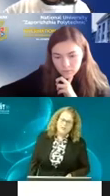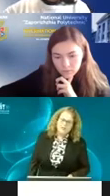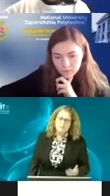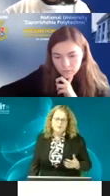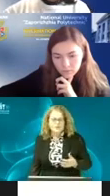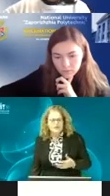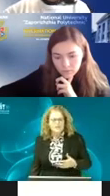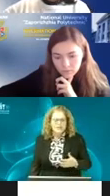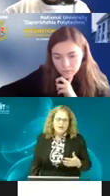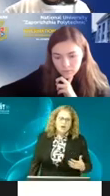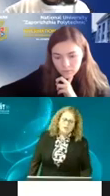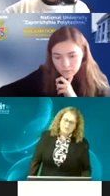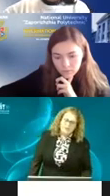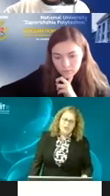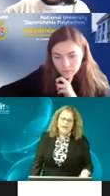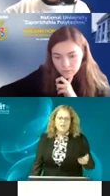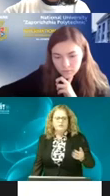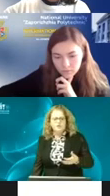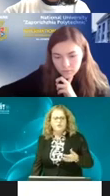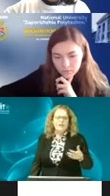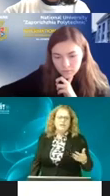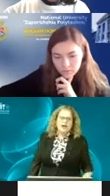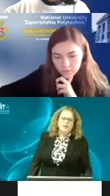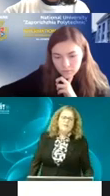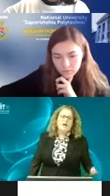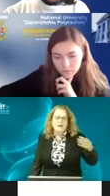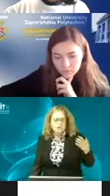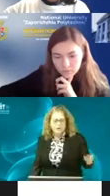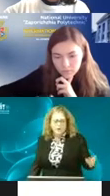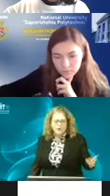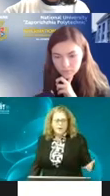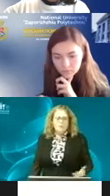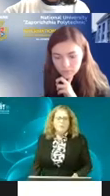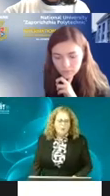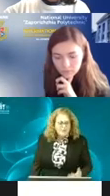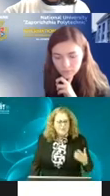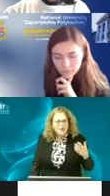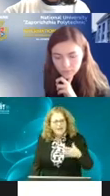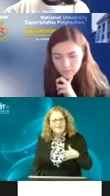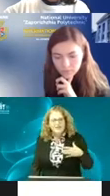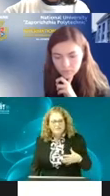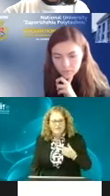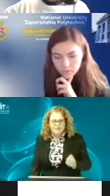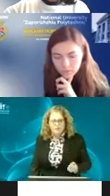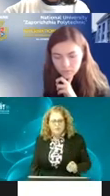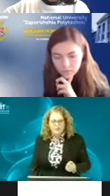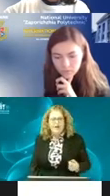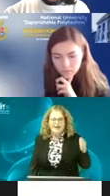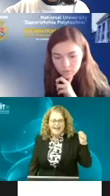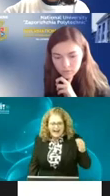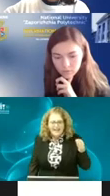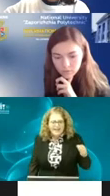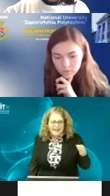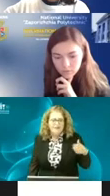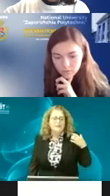virtual assistant, personality, conversational agent, virtual agent, avatar, and humanoid. But what is really the difference between them?